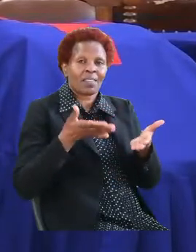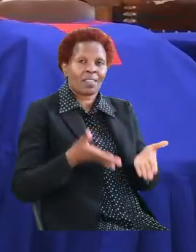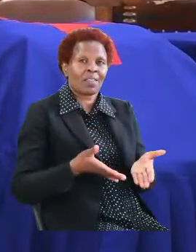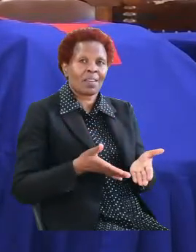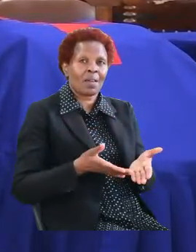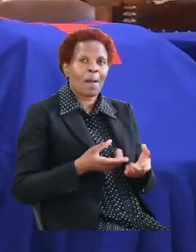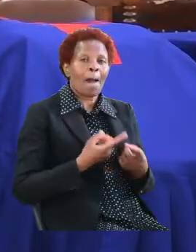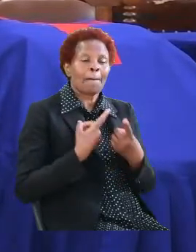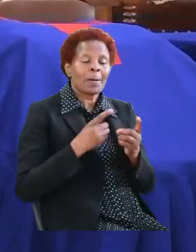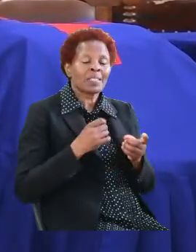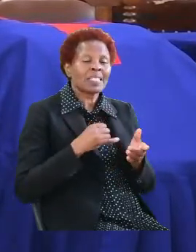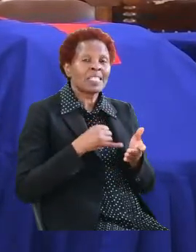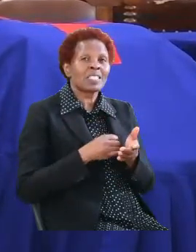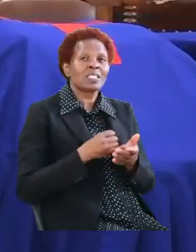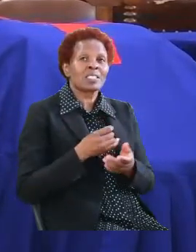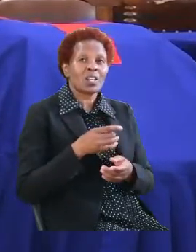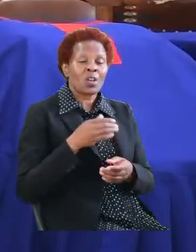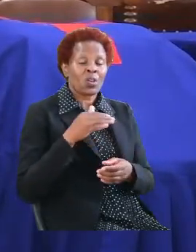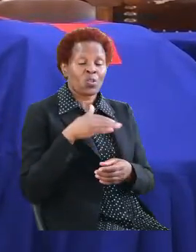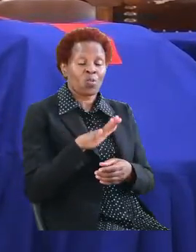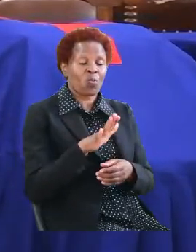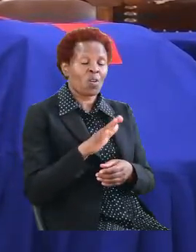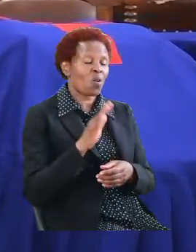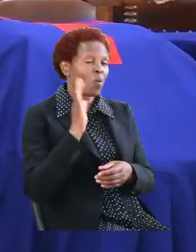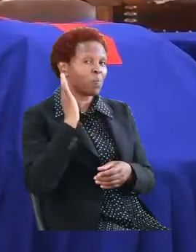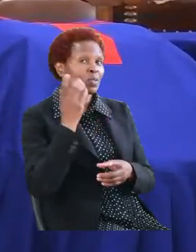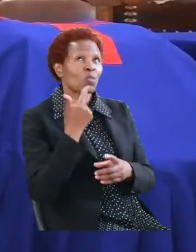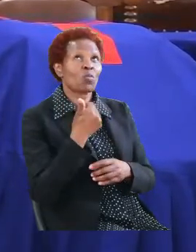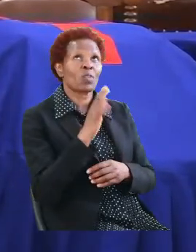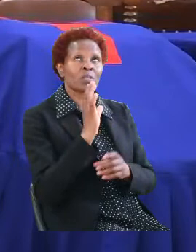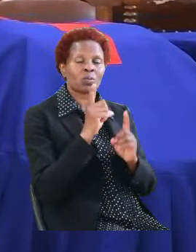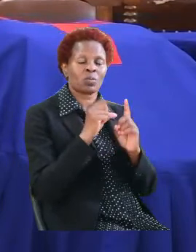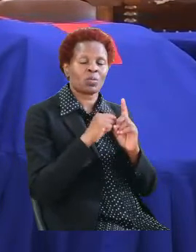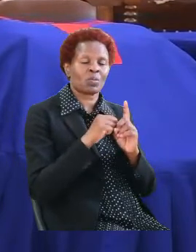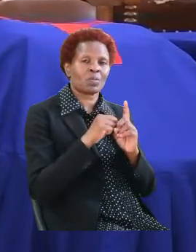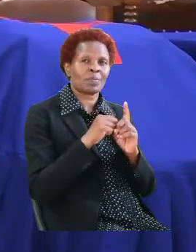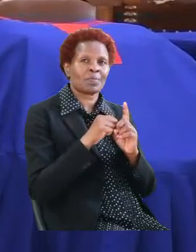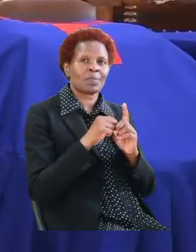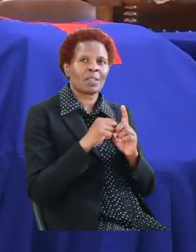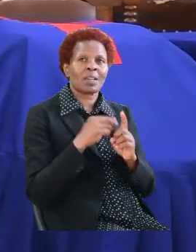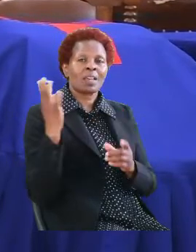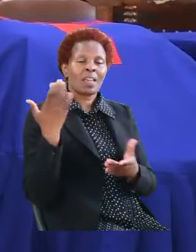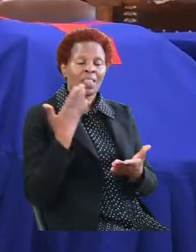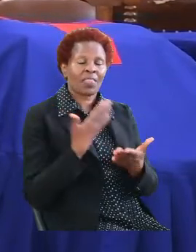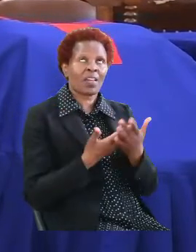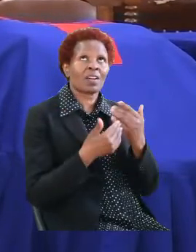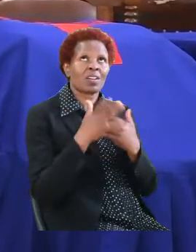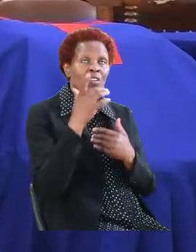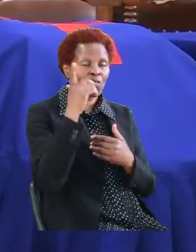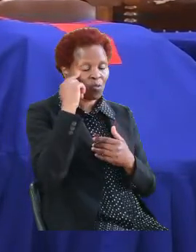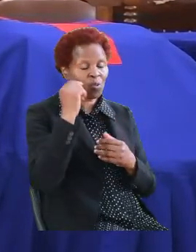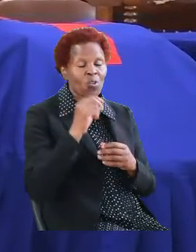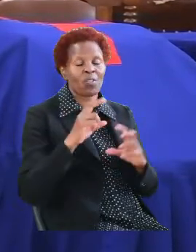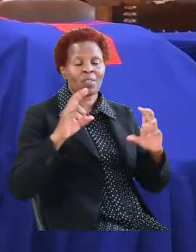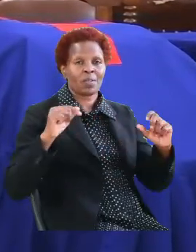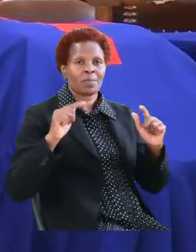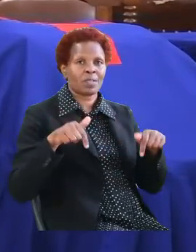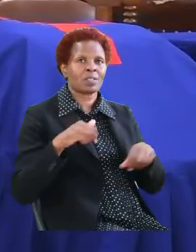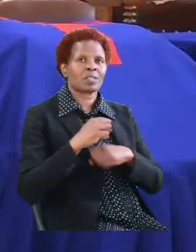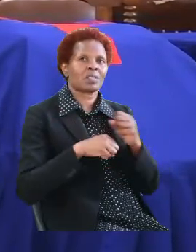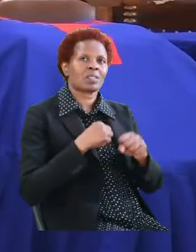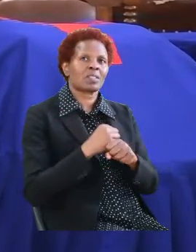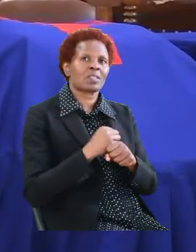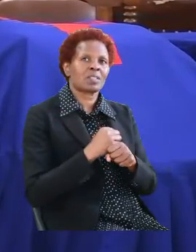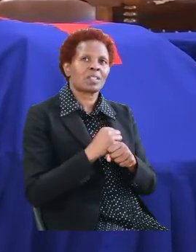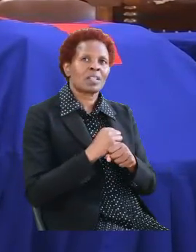or it will yield at the obedience of the Lord. I want to thank God for the theme that we have for this year. That we